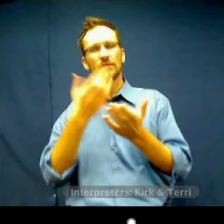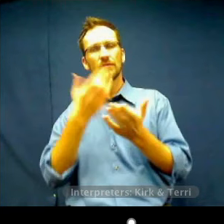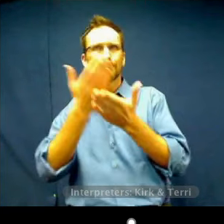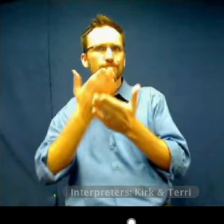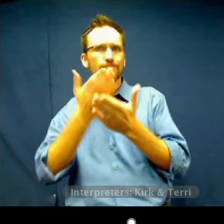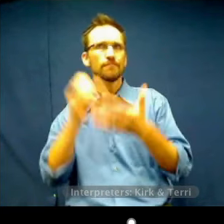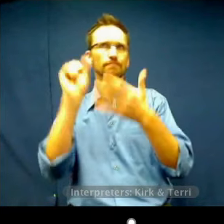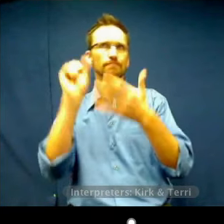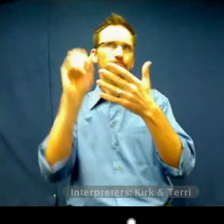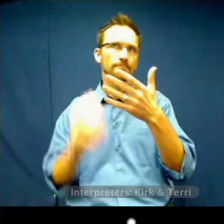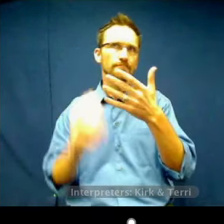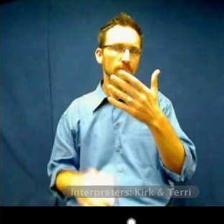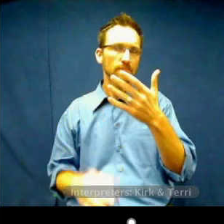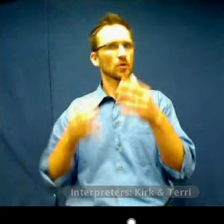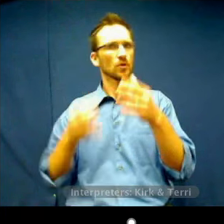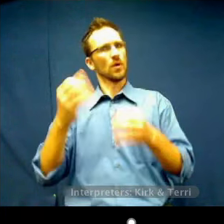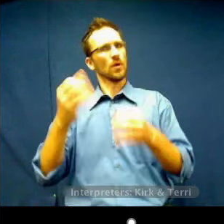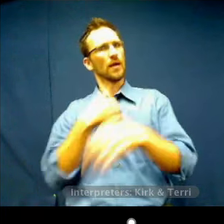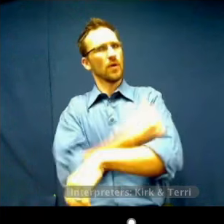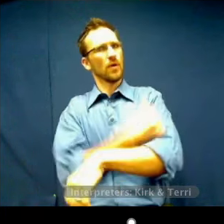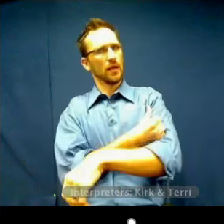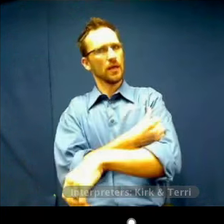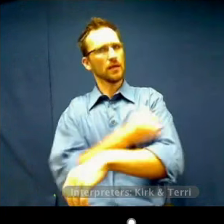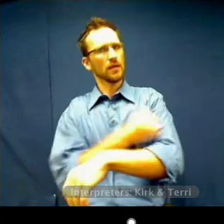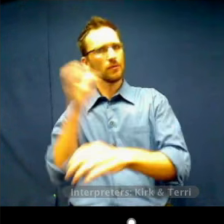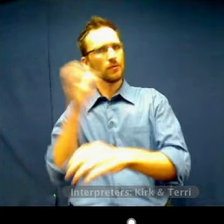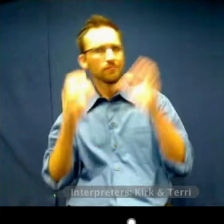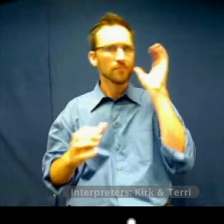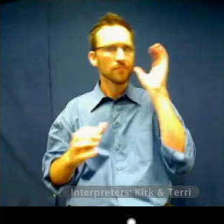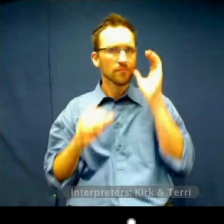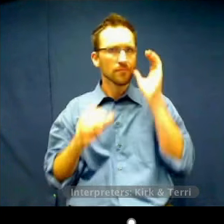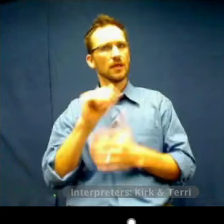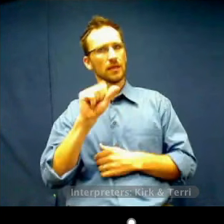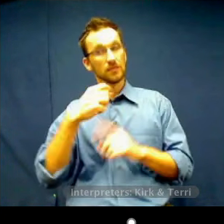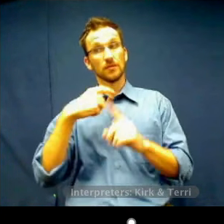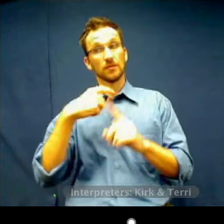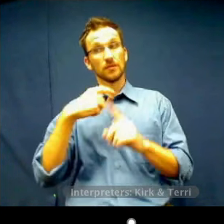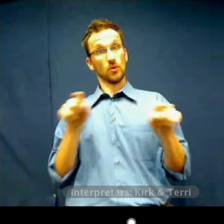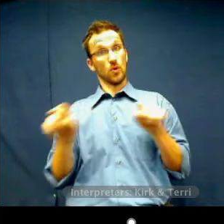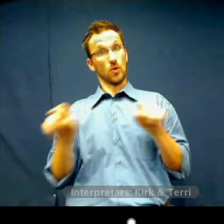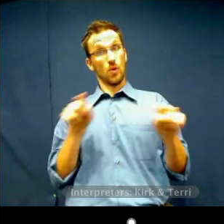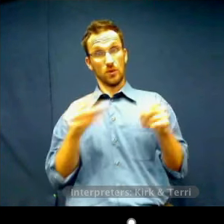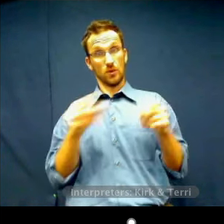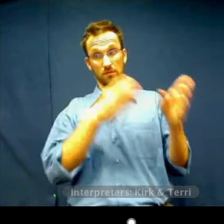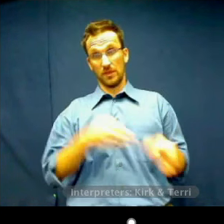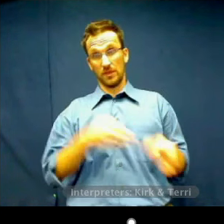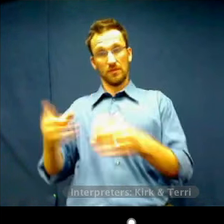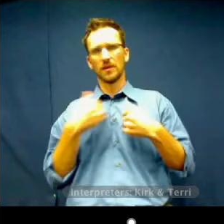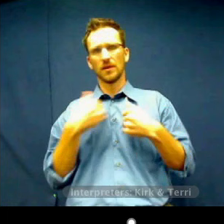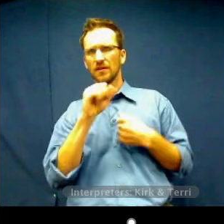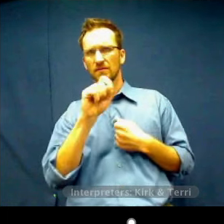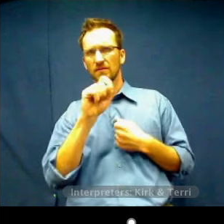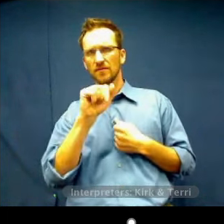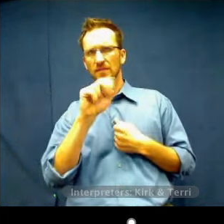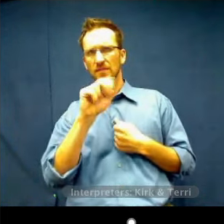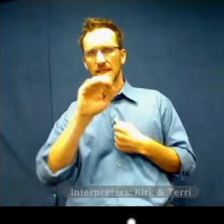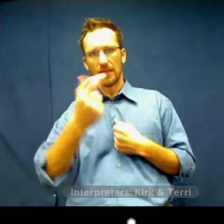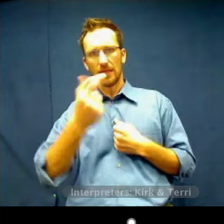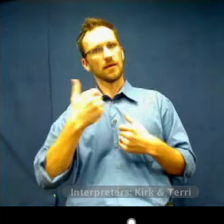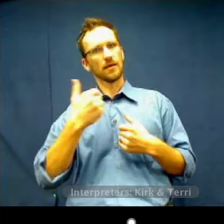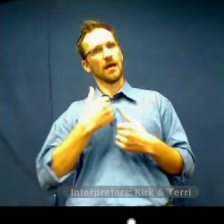and that the parties are fully qualified or have standing to make the request that they're making. All right? The complaint